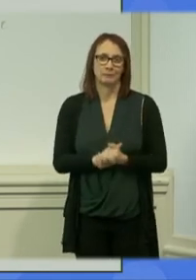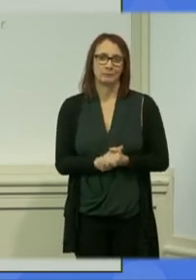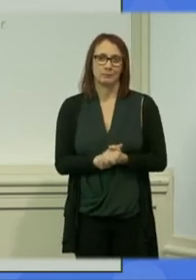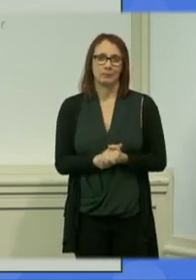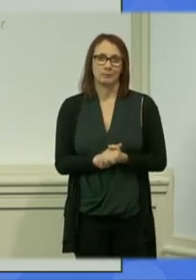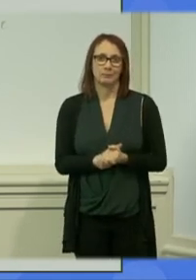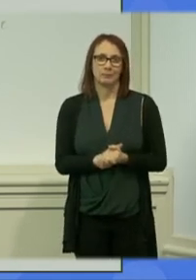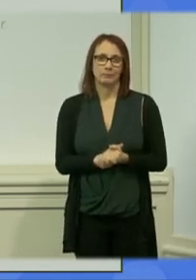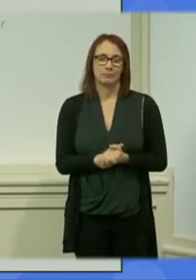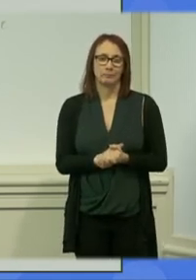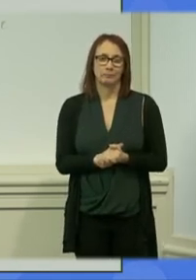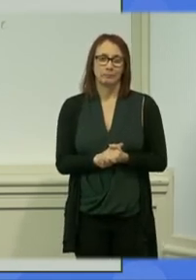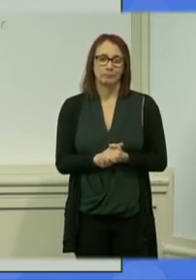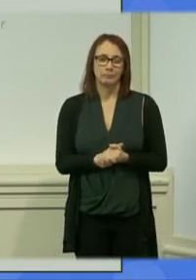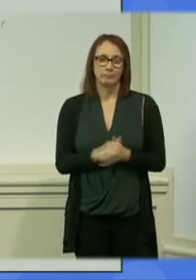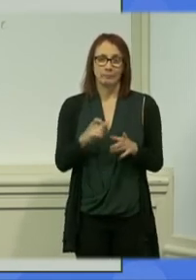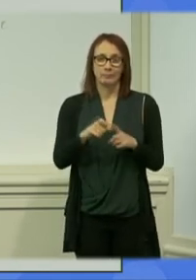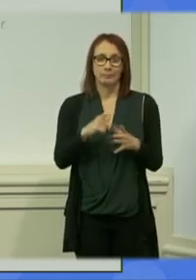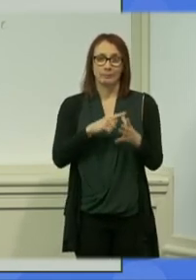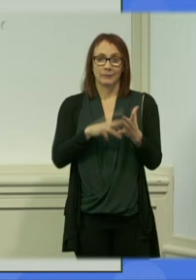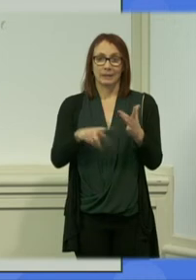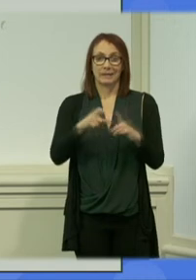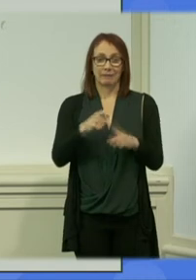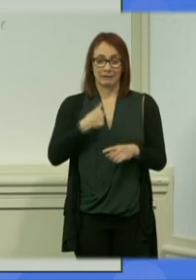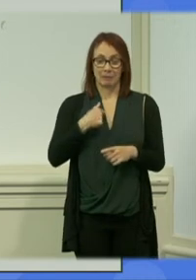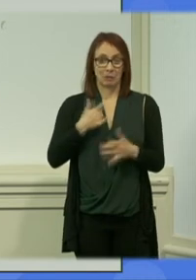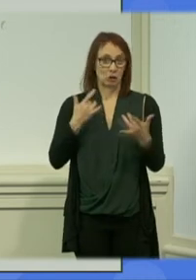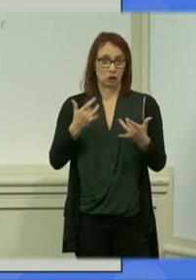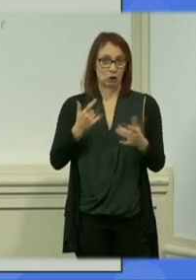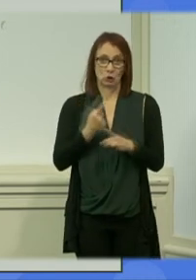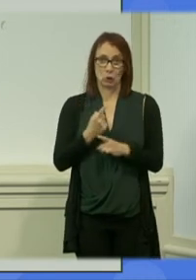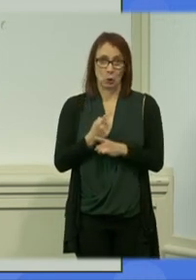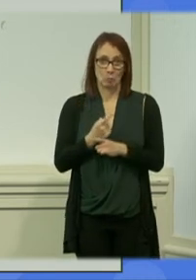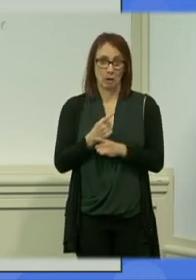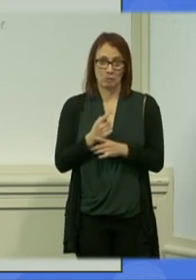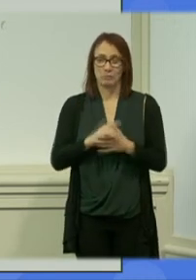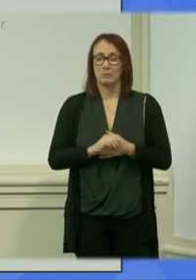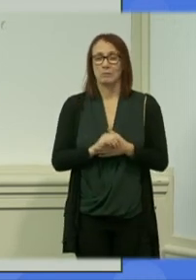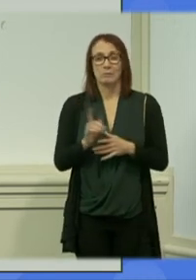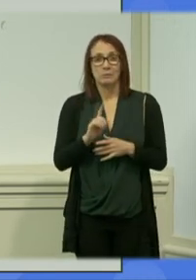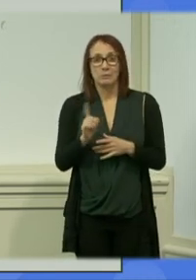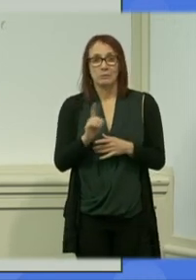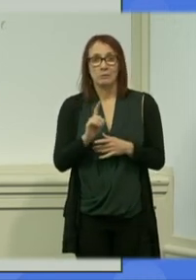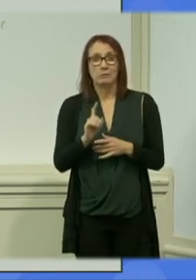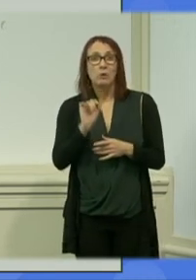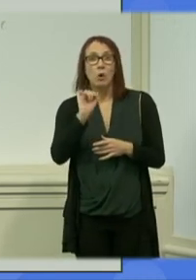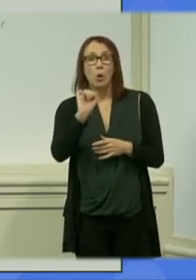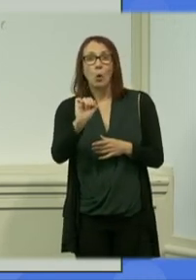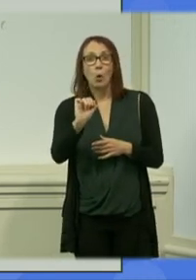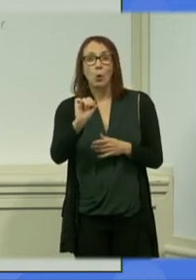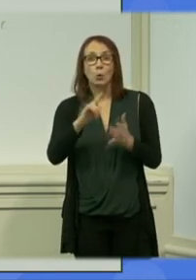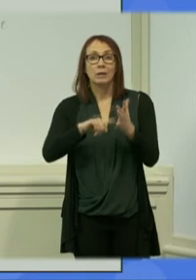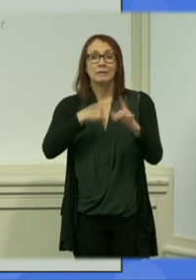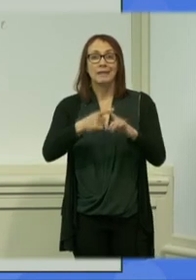which David and I, neither of us have properly got to, and we'll maybe come back to in the question and answer session, is having your own tax powers a good